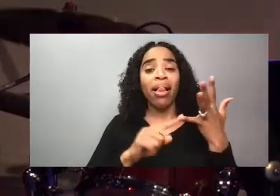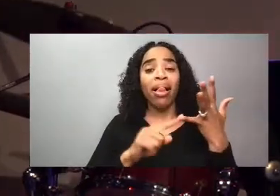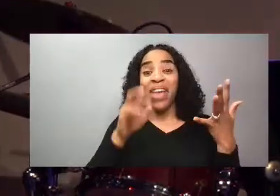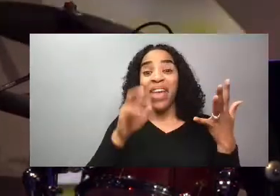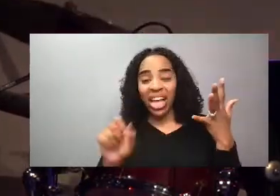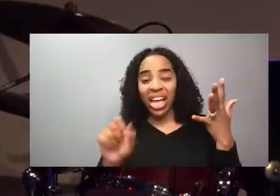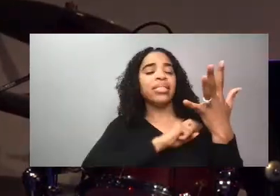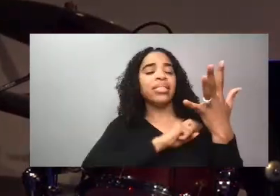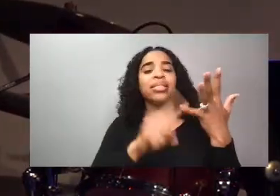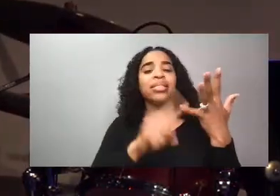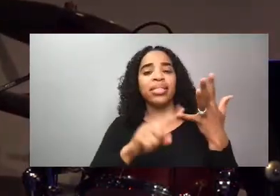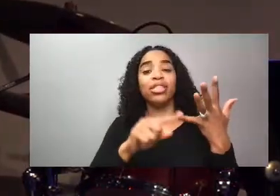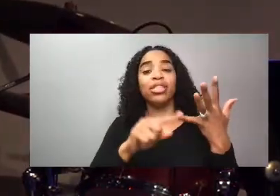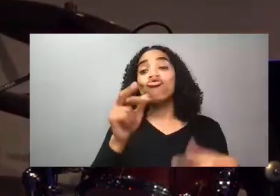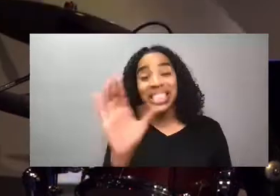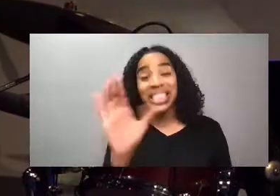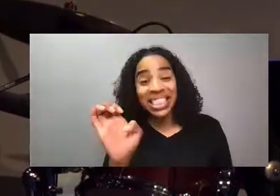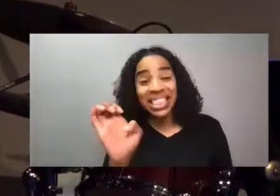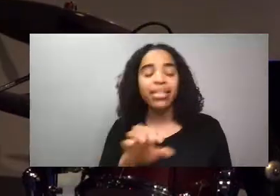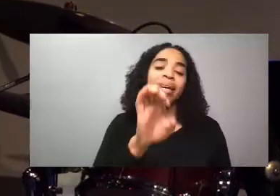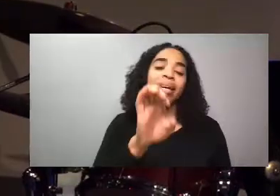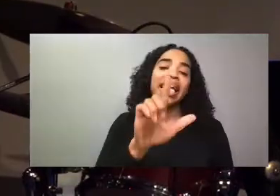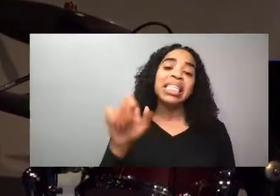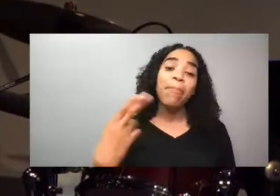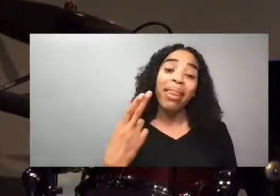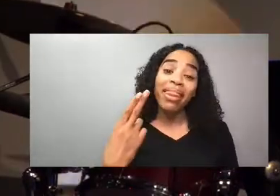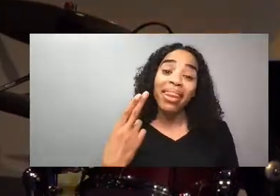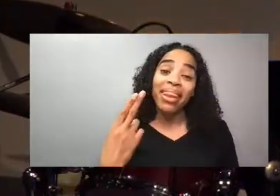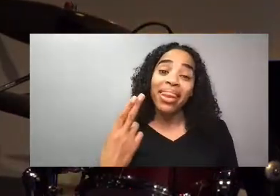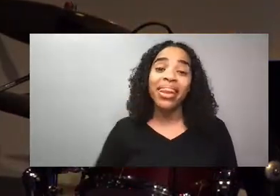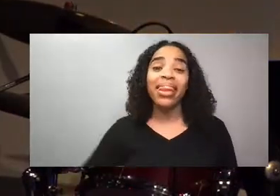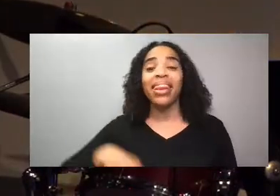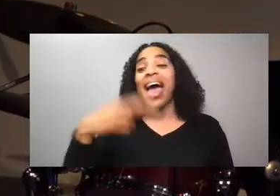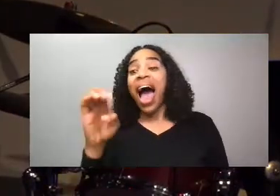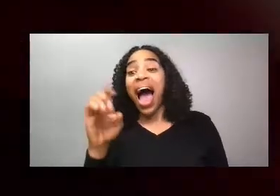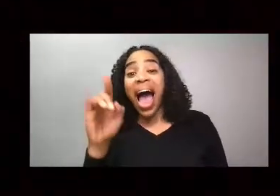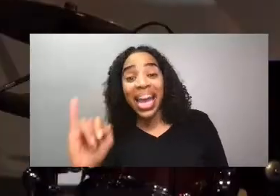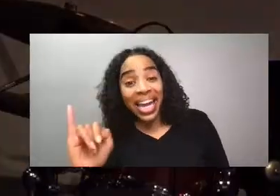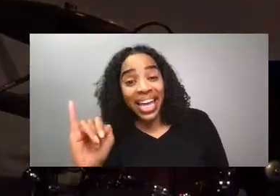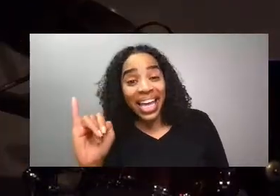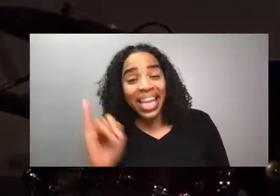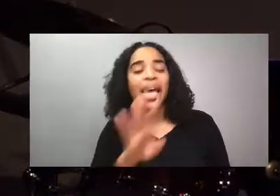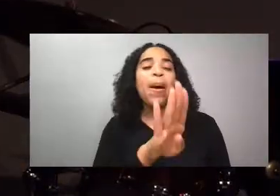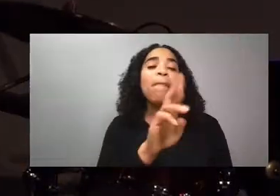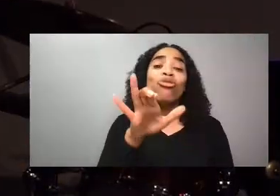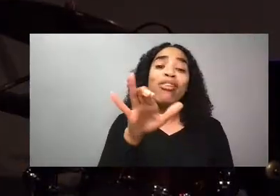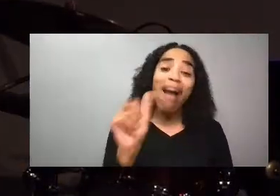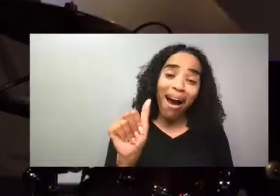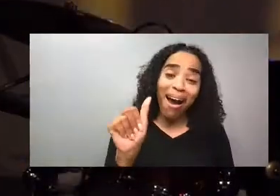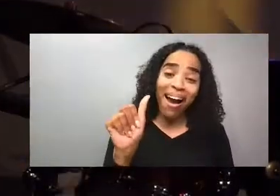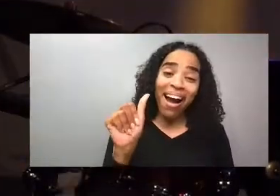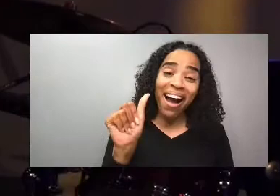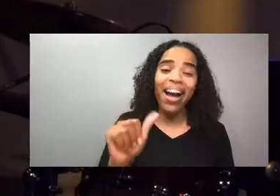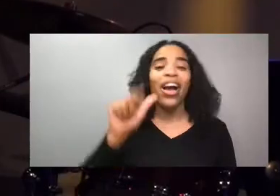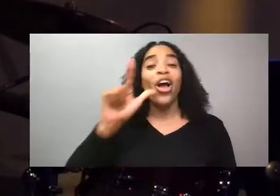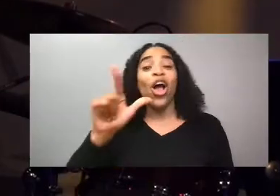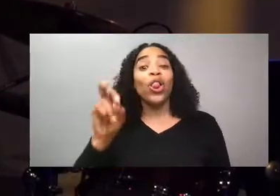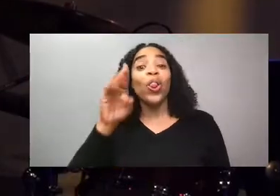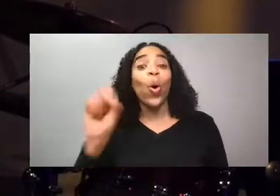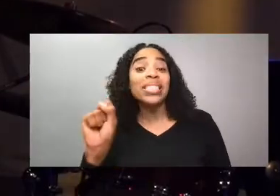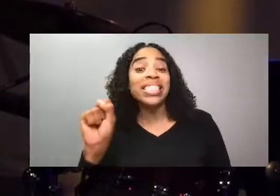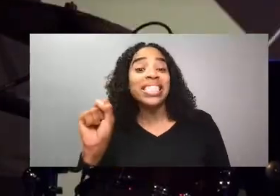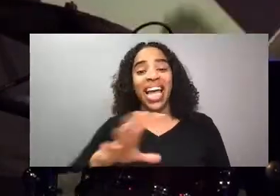Grace McLean, Elizabeth Stanley, Heidi Blickenstaff, Brianna Marie Parham, Lourds Lane, and